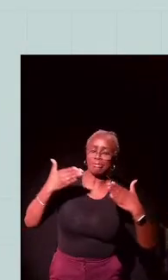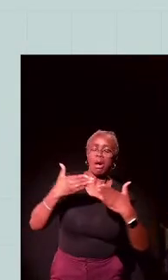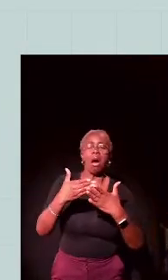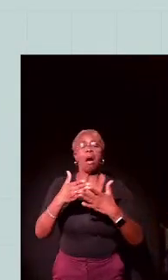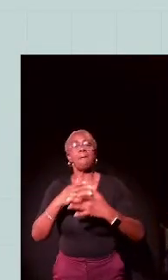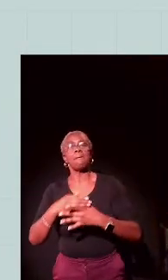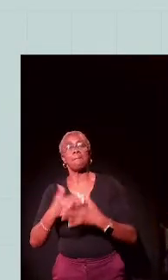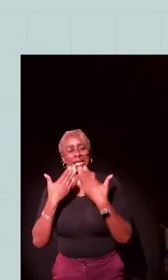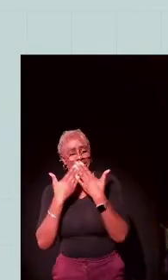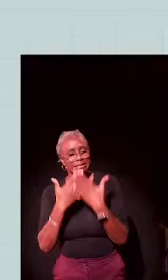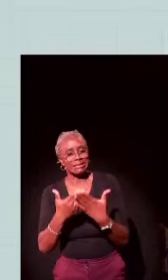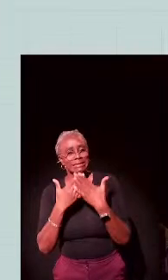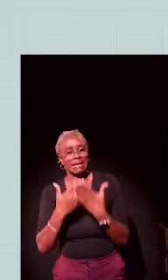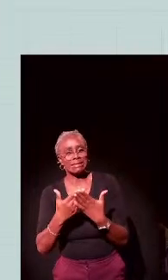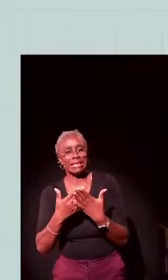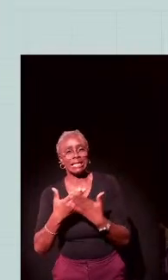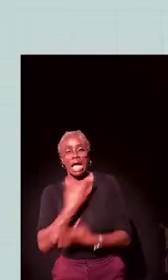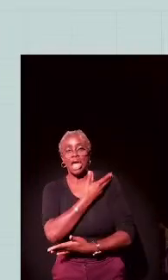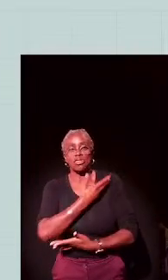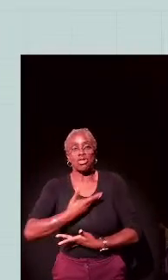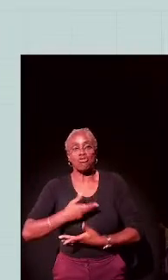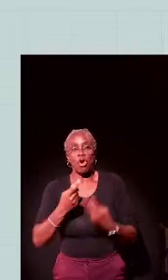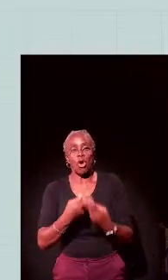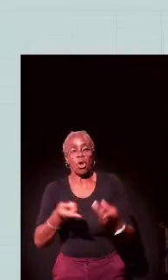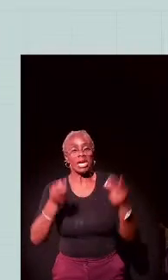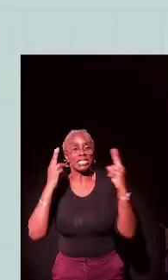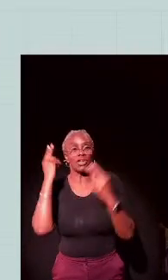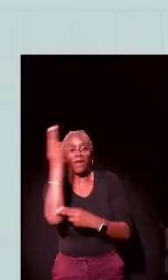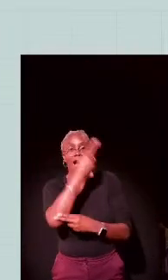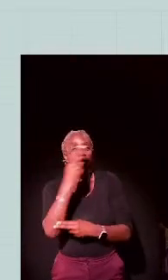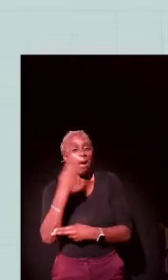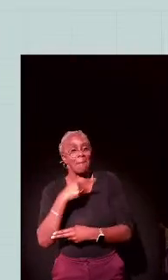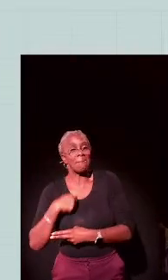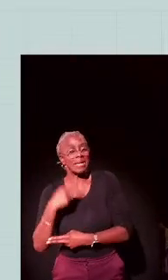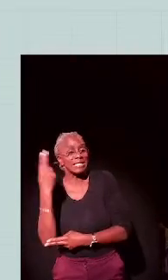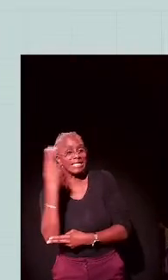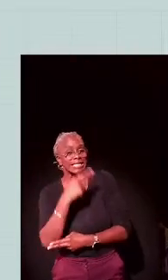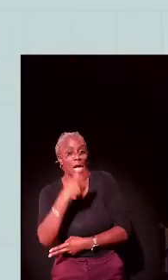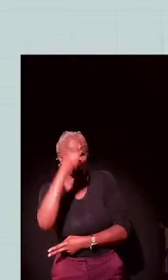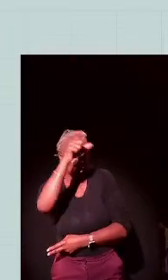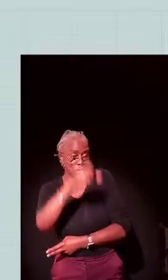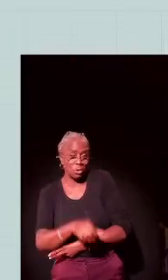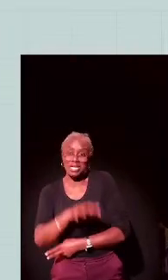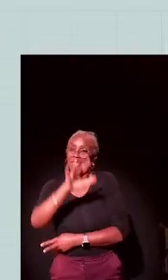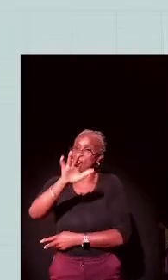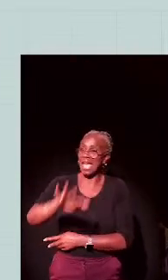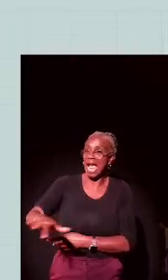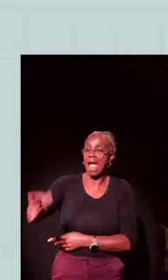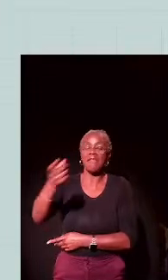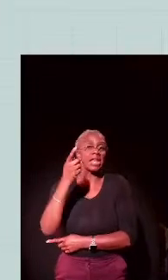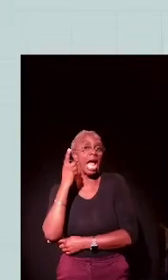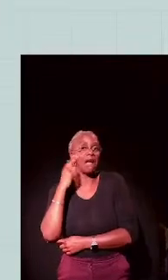Art, being a design engineering student there, and then some after during the period of the grant.